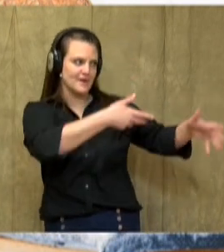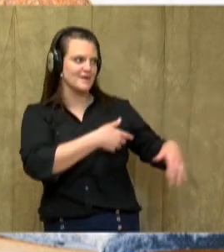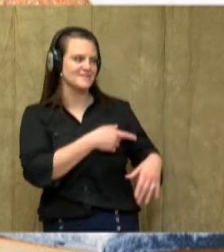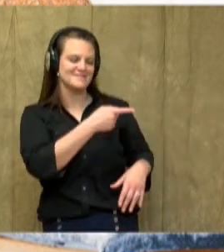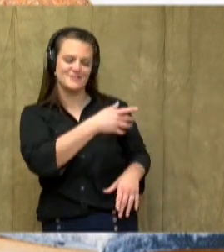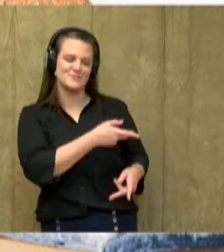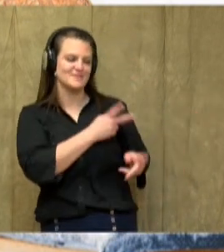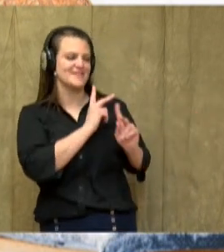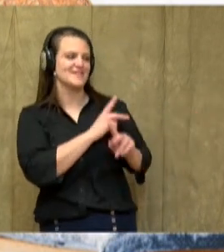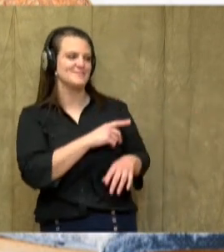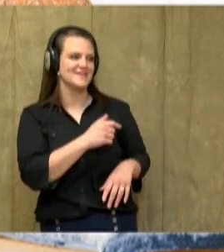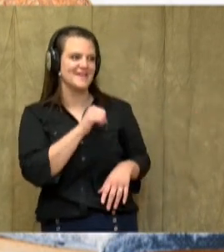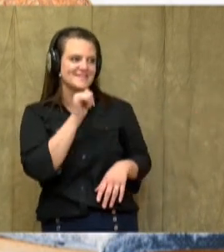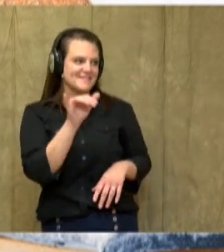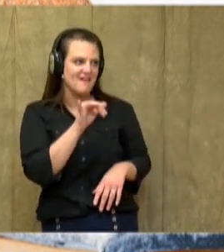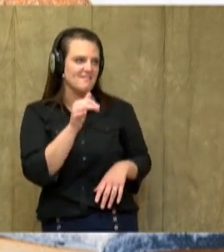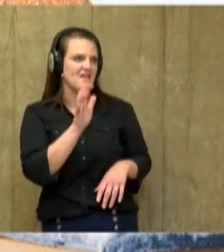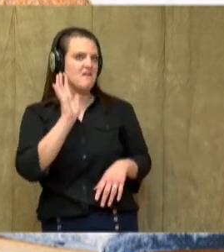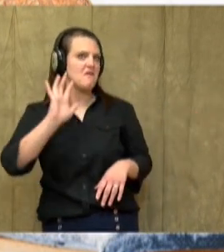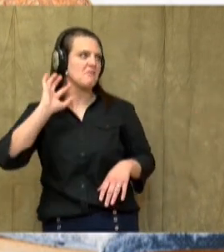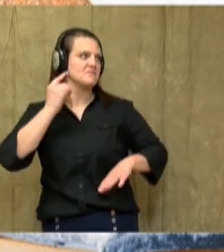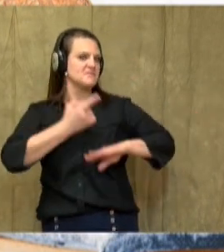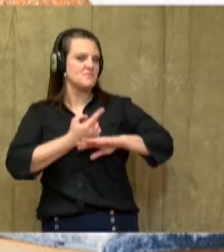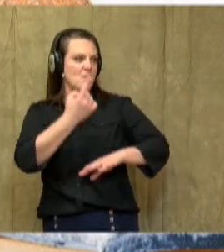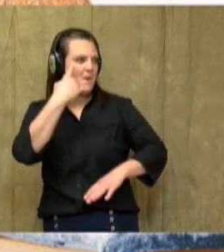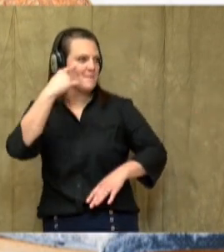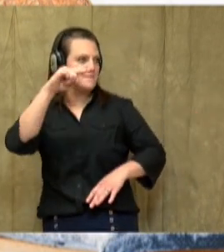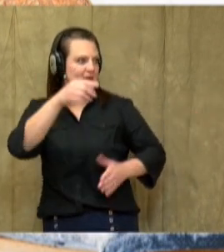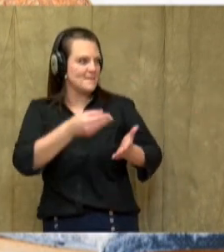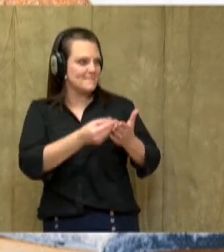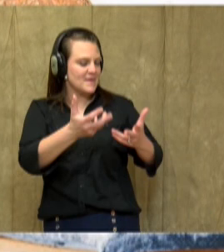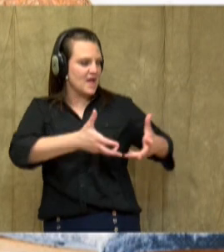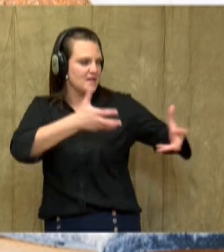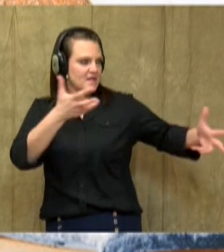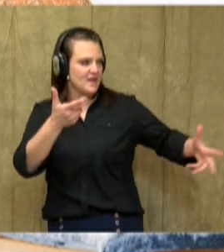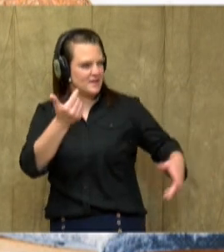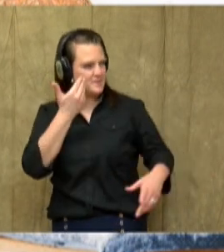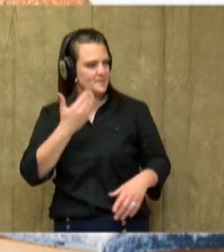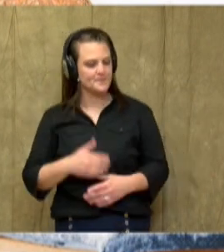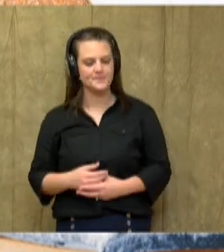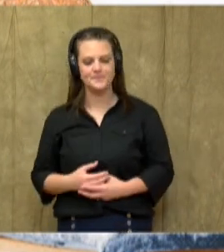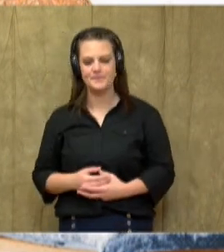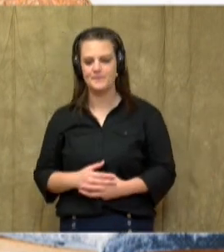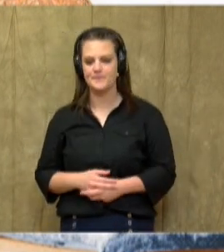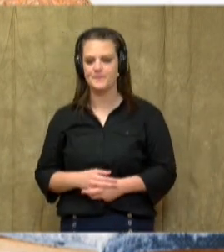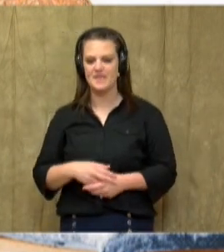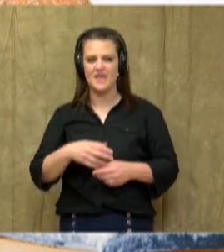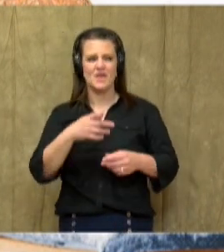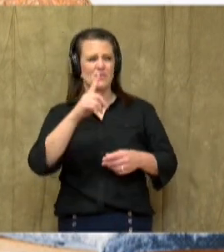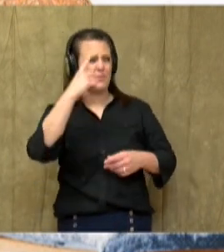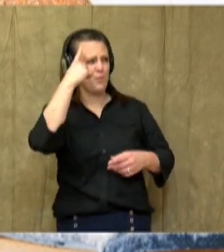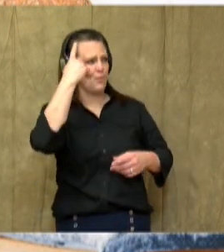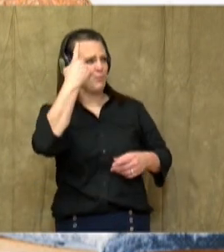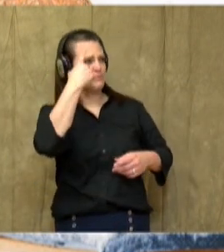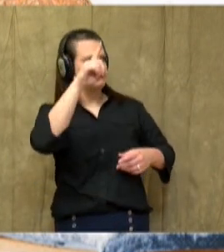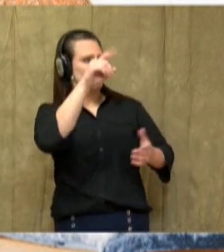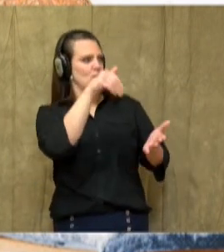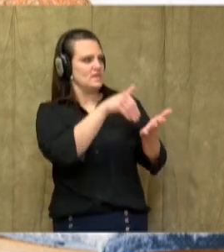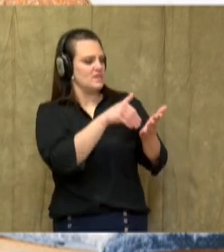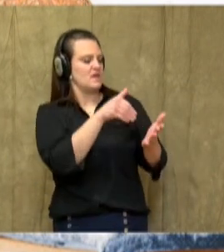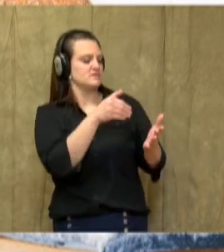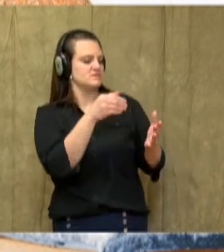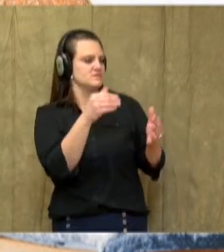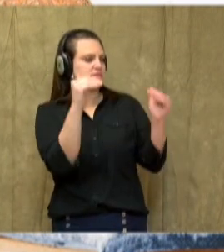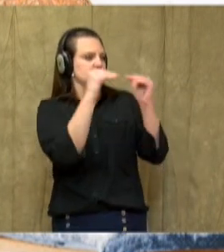olden days when a penny could actually buy something. It would take 1,000 pennies to add up to